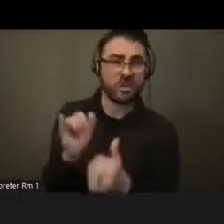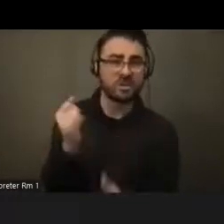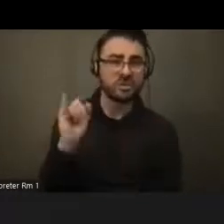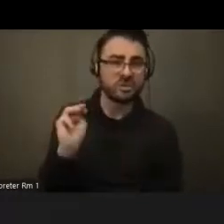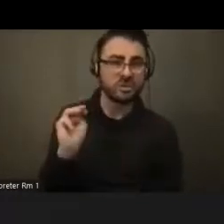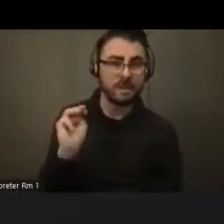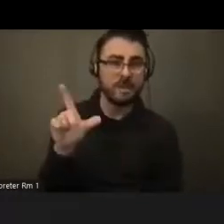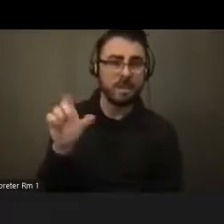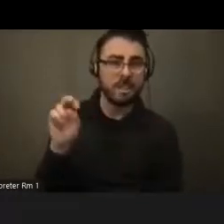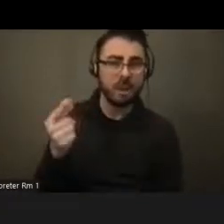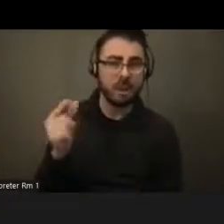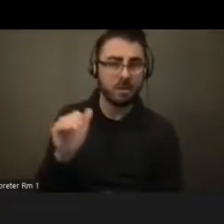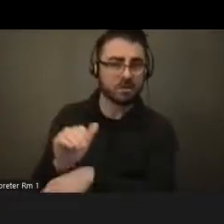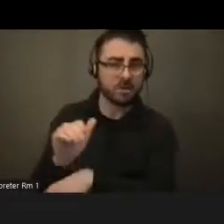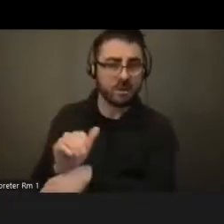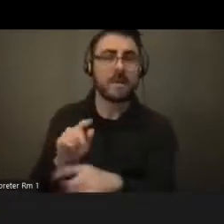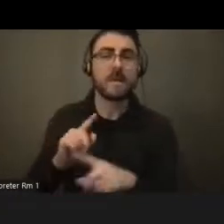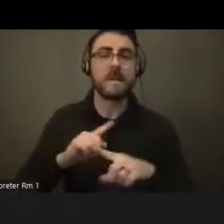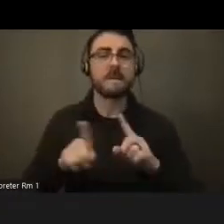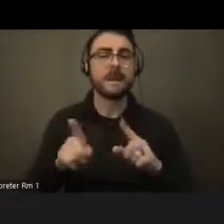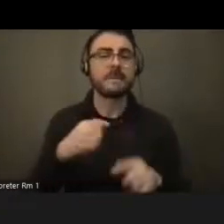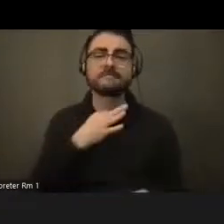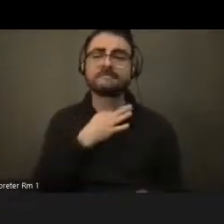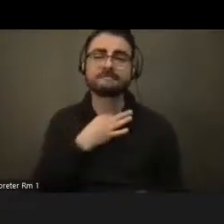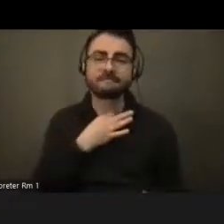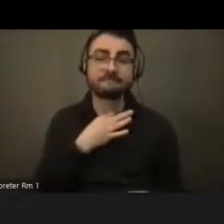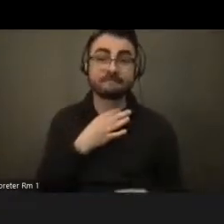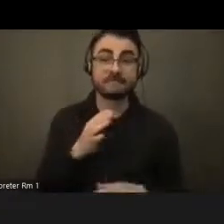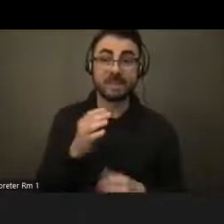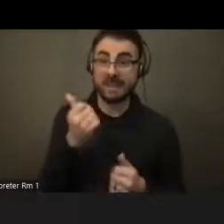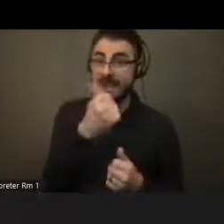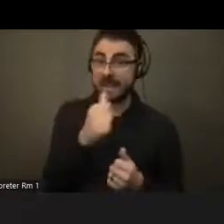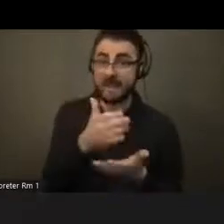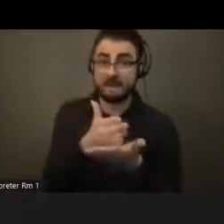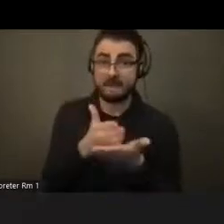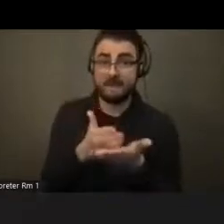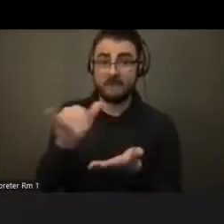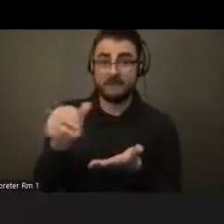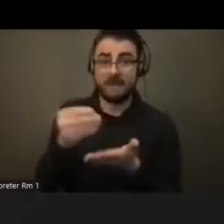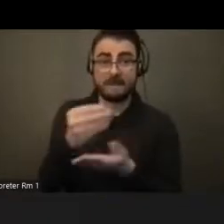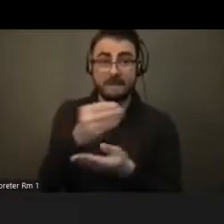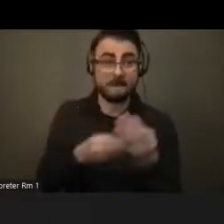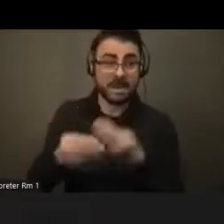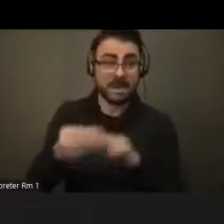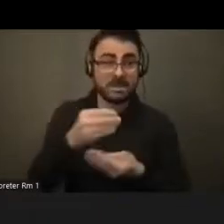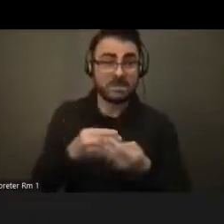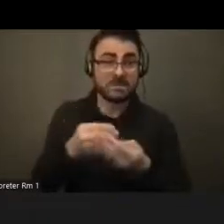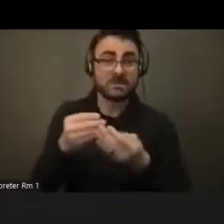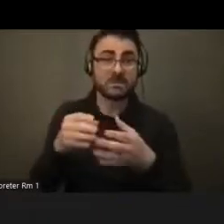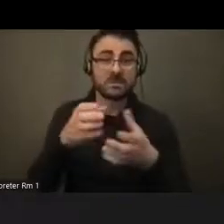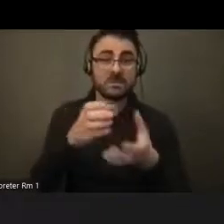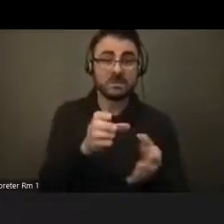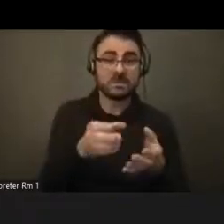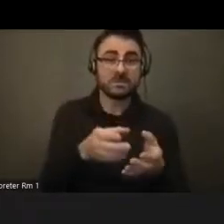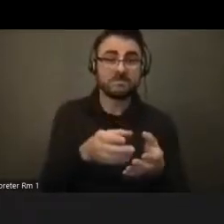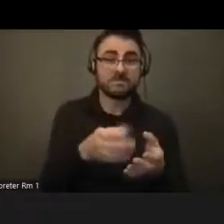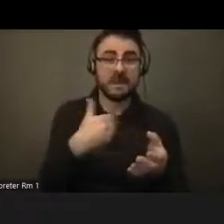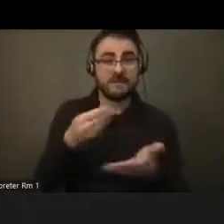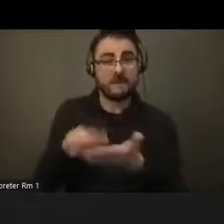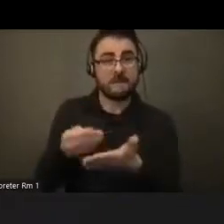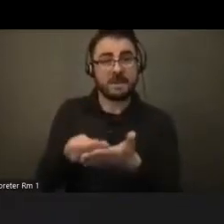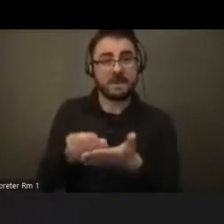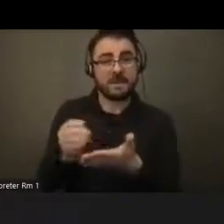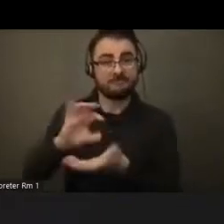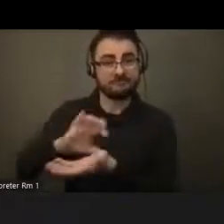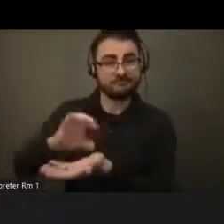Jim Long, is there any portion of the budget that you're planning on setting aside to deal with the LUBA issue and the